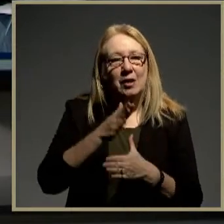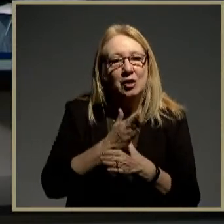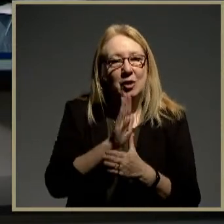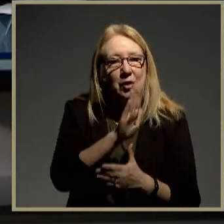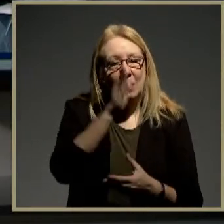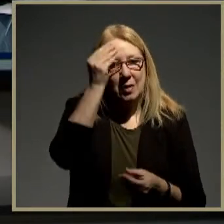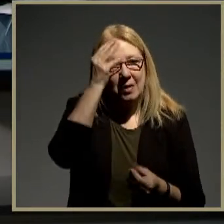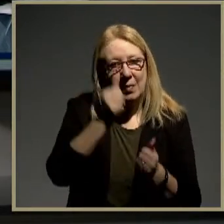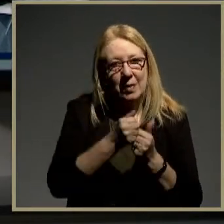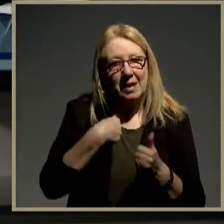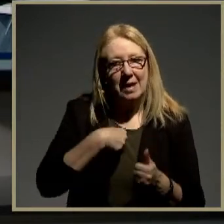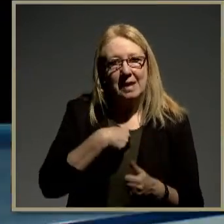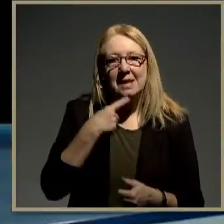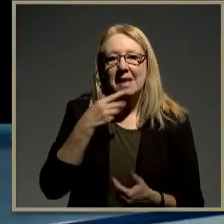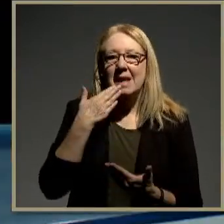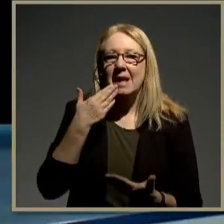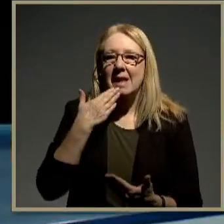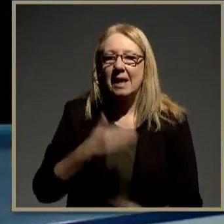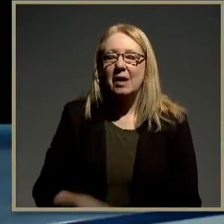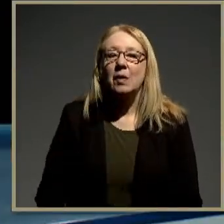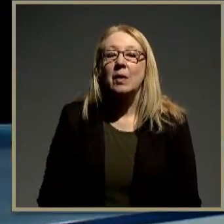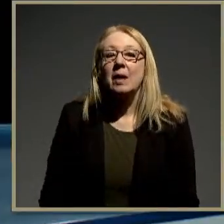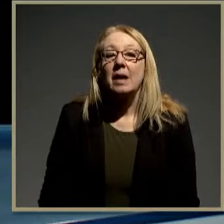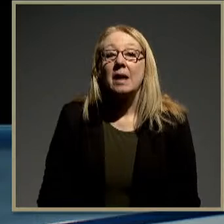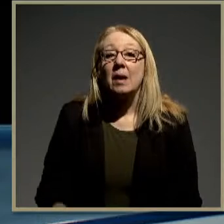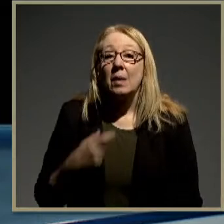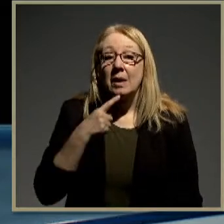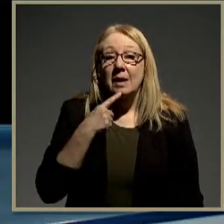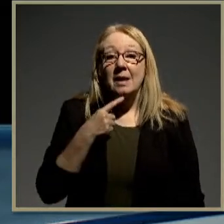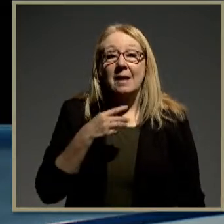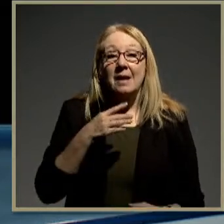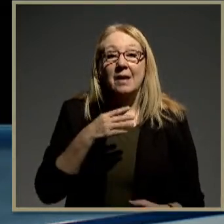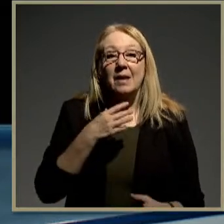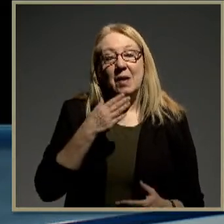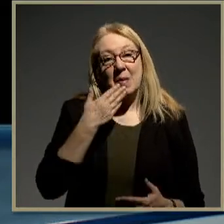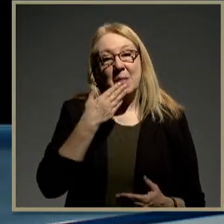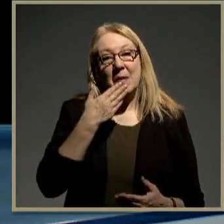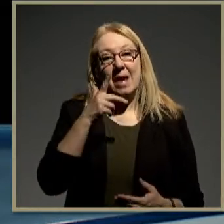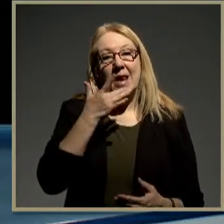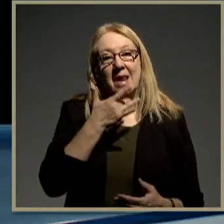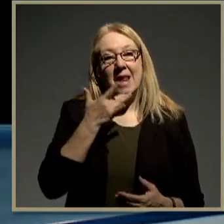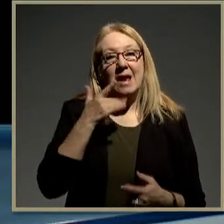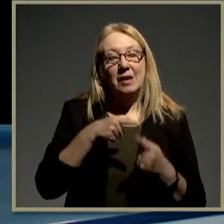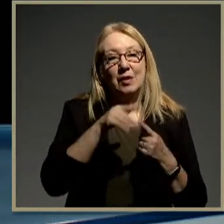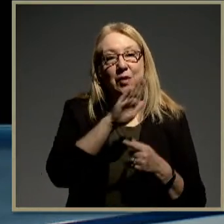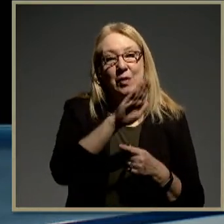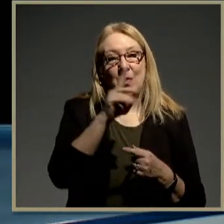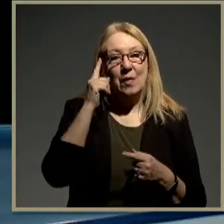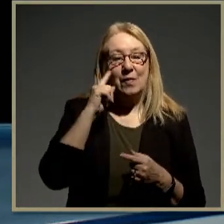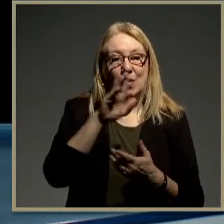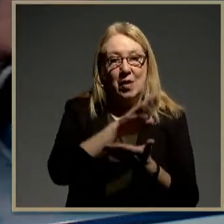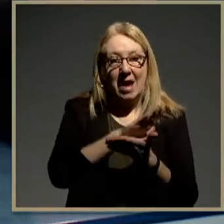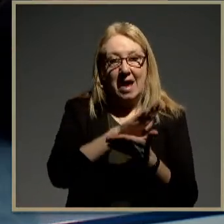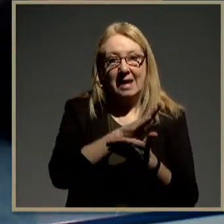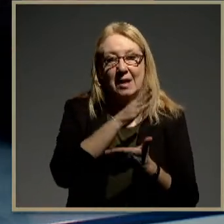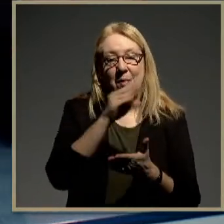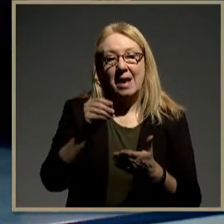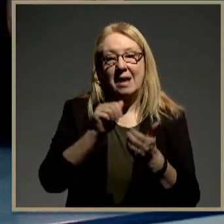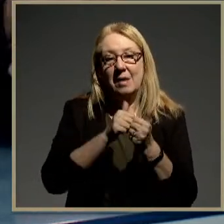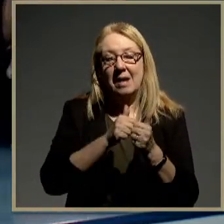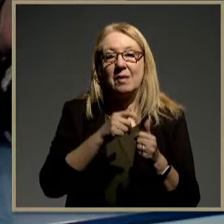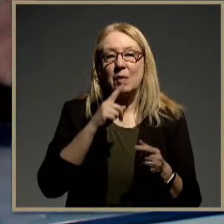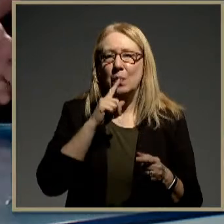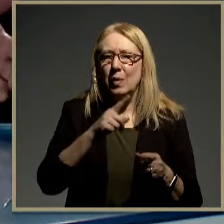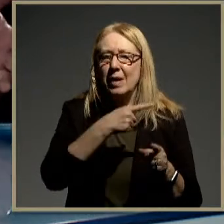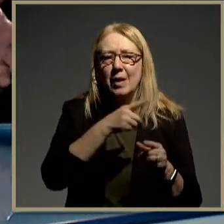this evening. Thank you for having me. You bet. Well, we want to wish you all the best of luck in your athletic and academic career. Annie's story is a